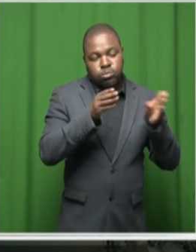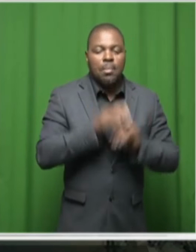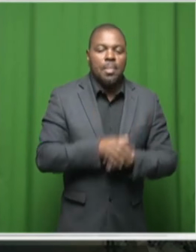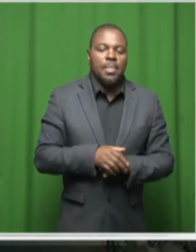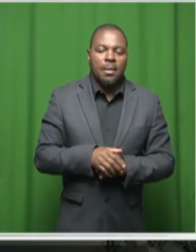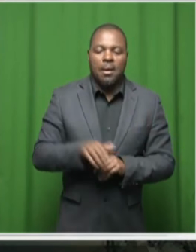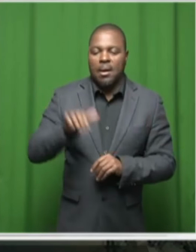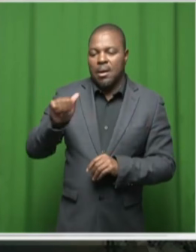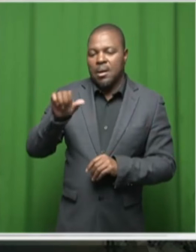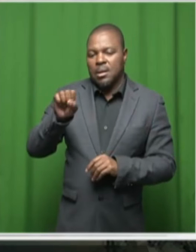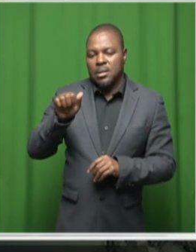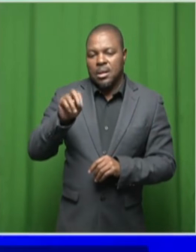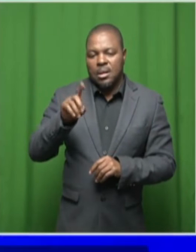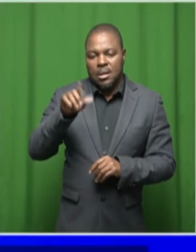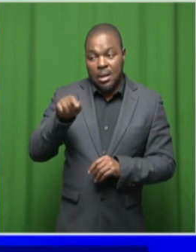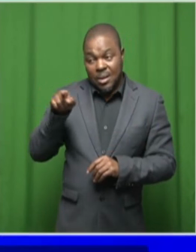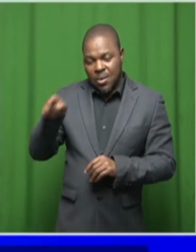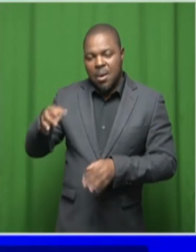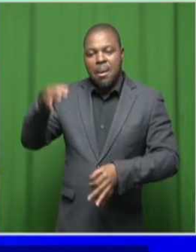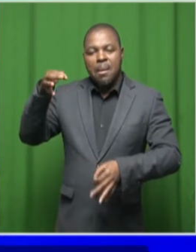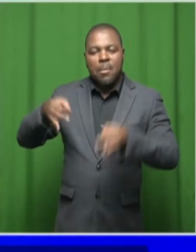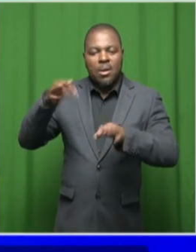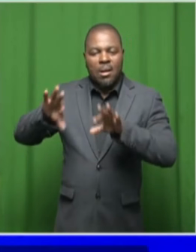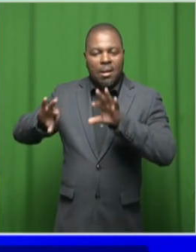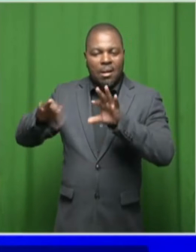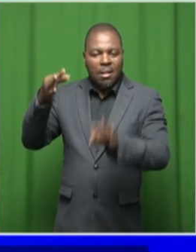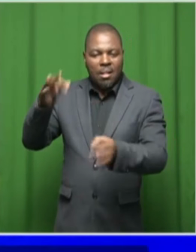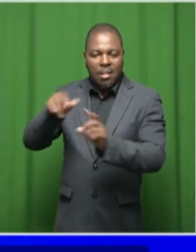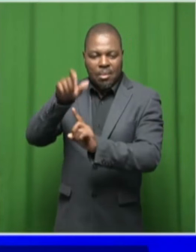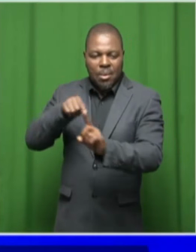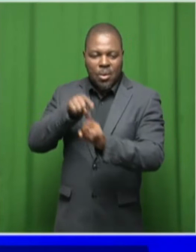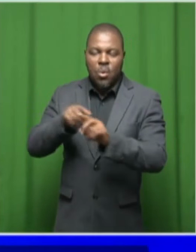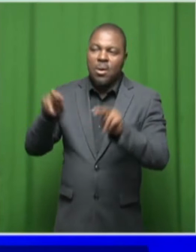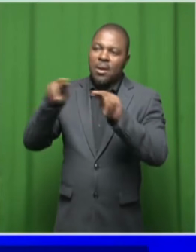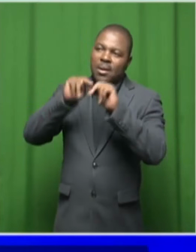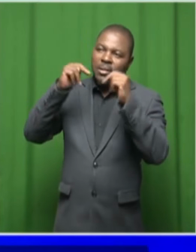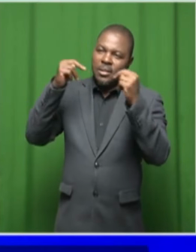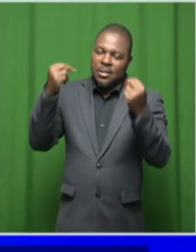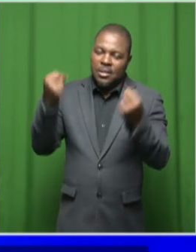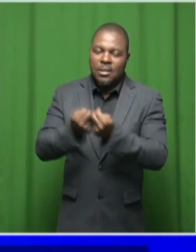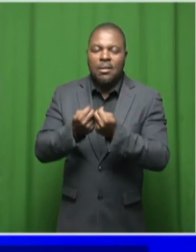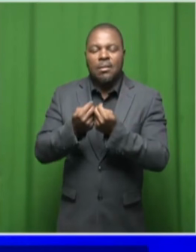to Asanda Ngoasheng, political analyst, looking back at the national dialogue